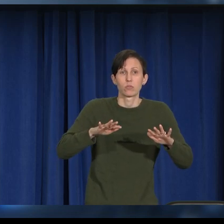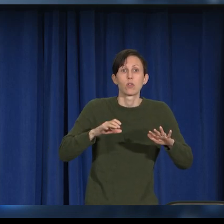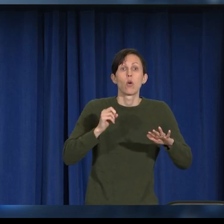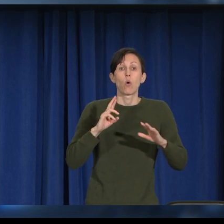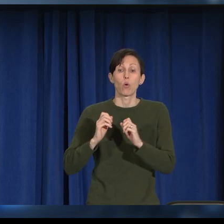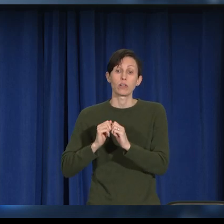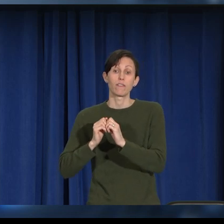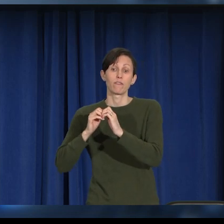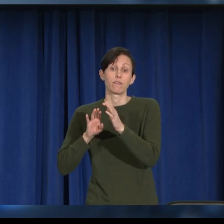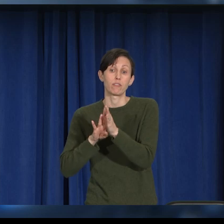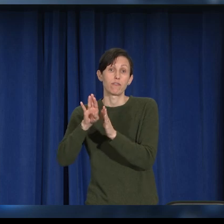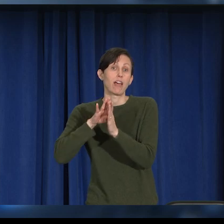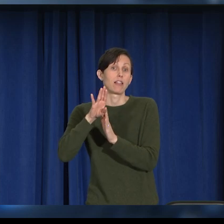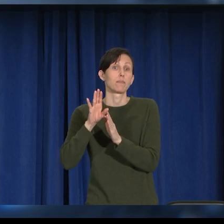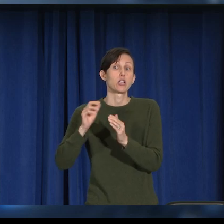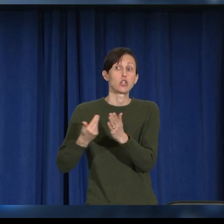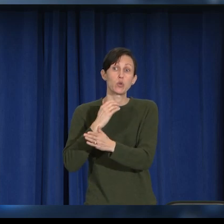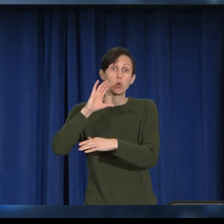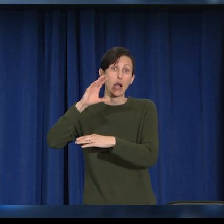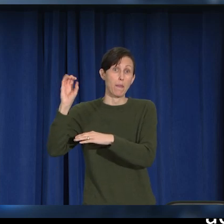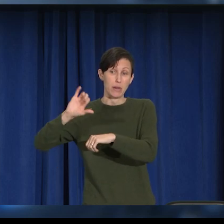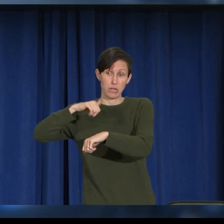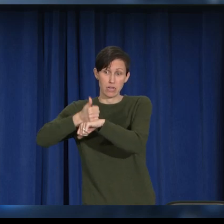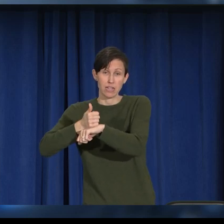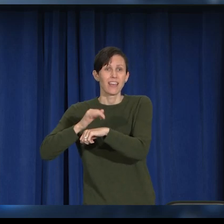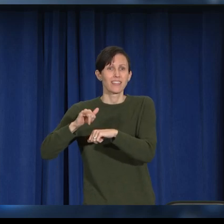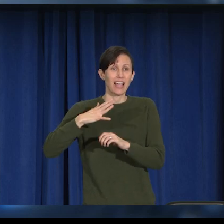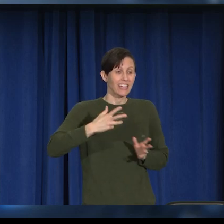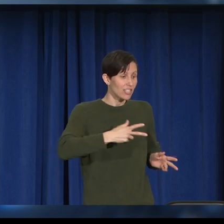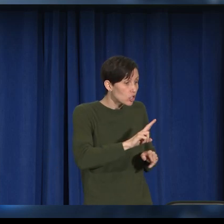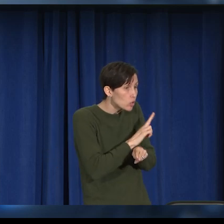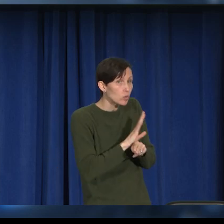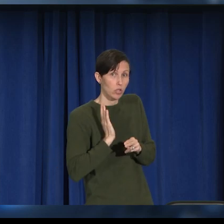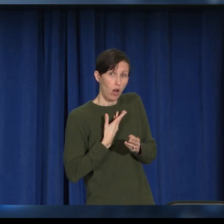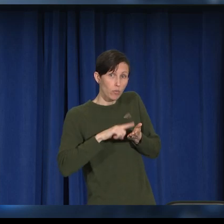company that takes our research and brings it to the market